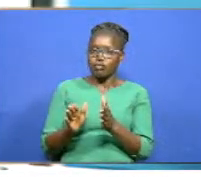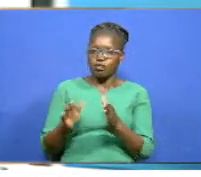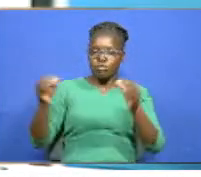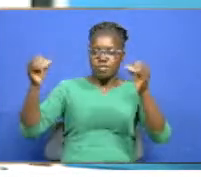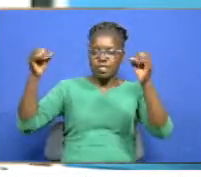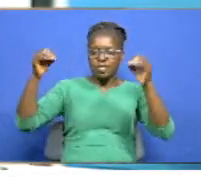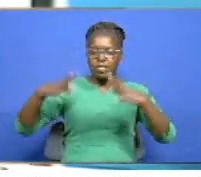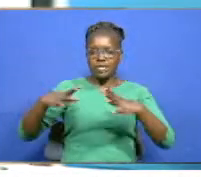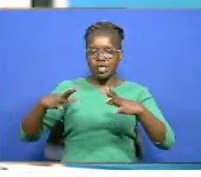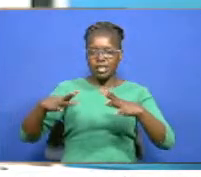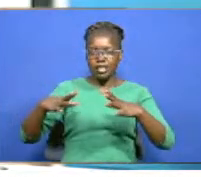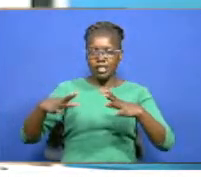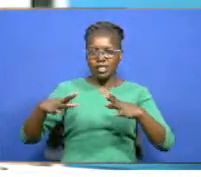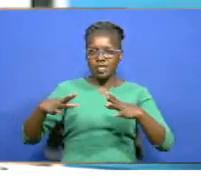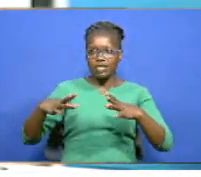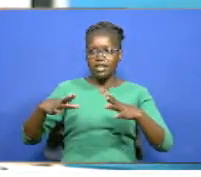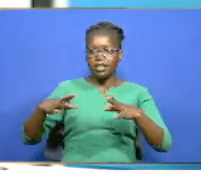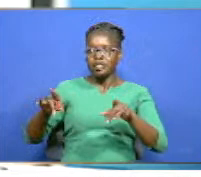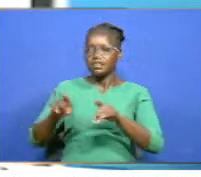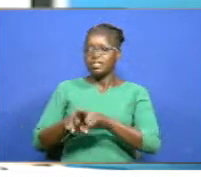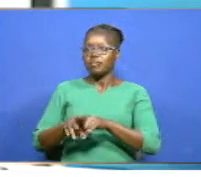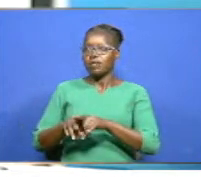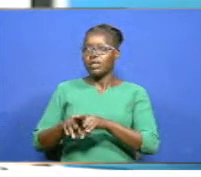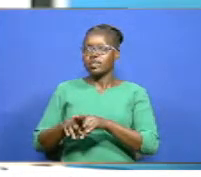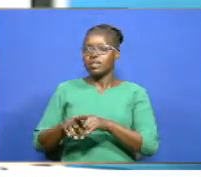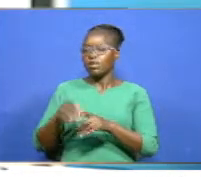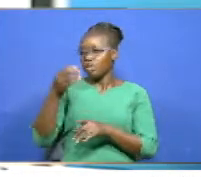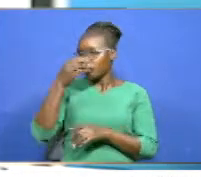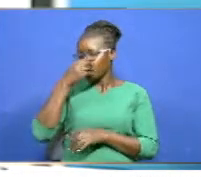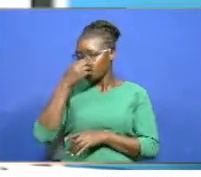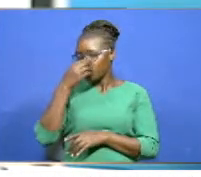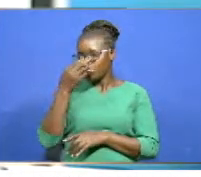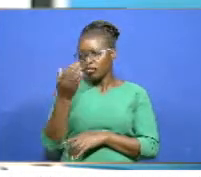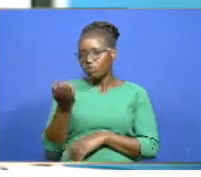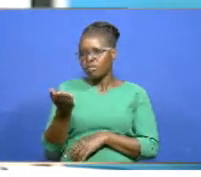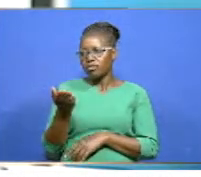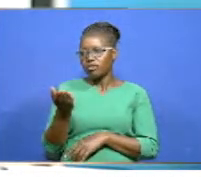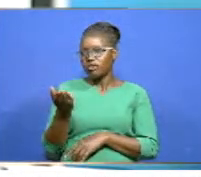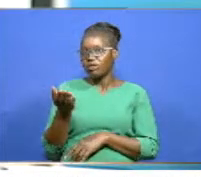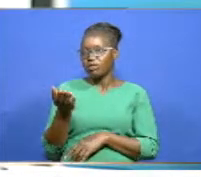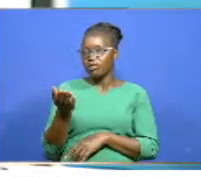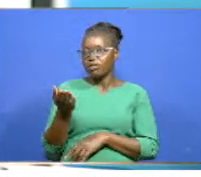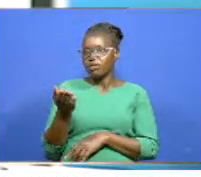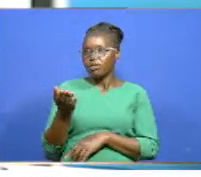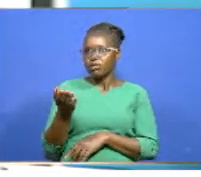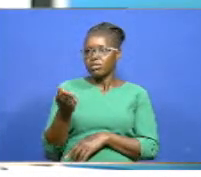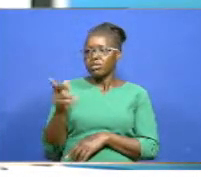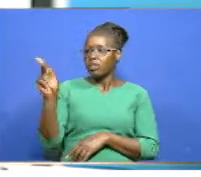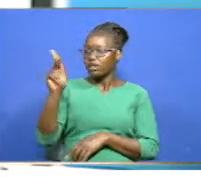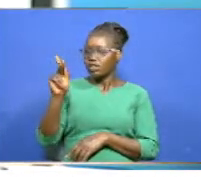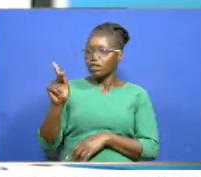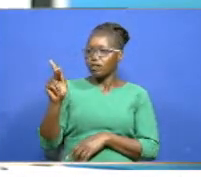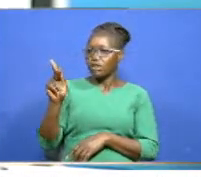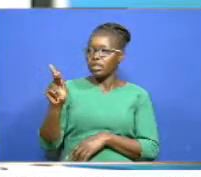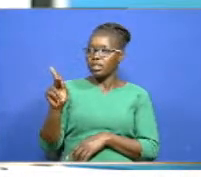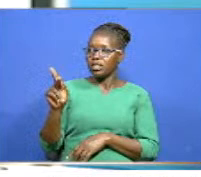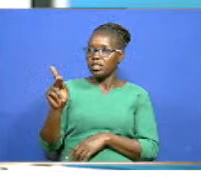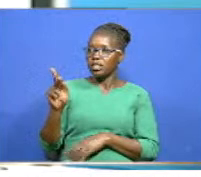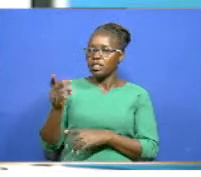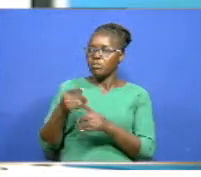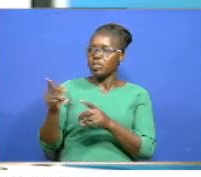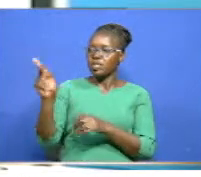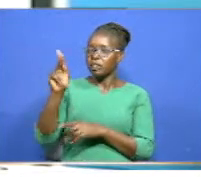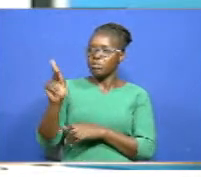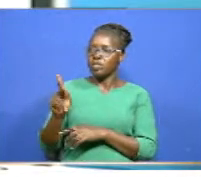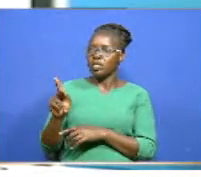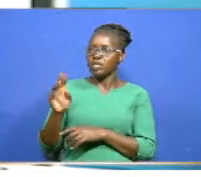clearly to be like the kingpin of Ruto's is the Kimilili Member of Parliament. But Kimilili Member of